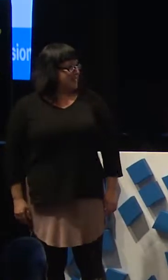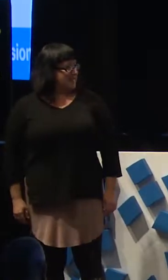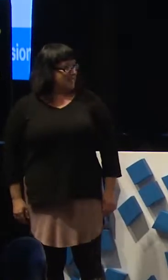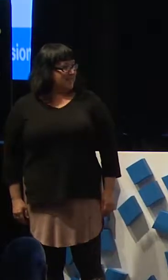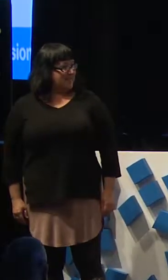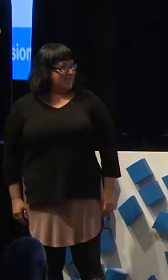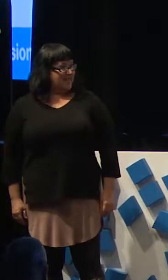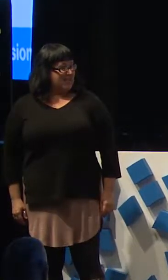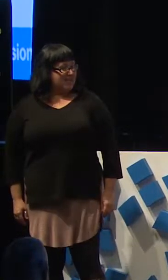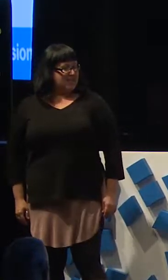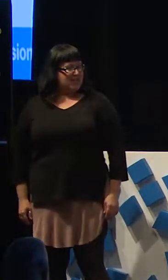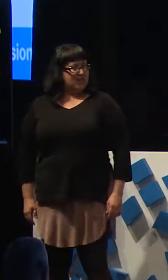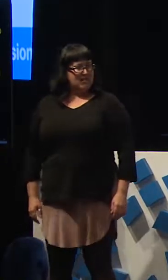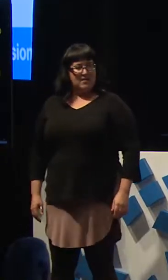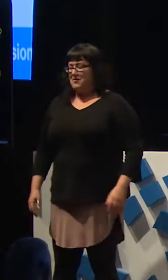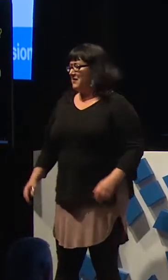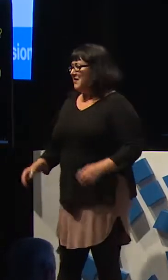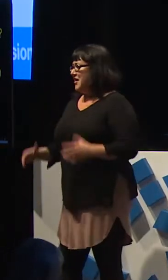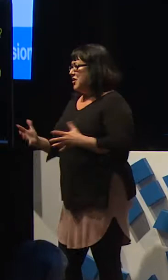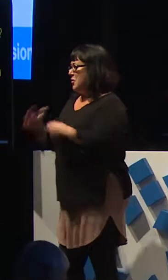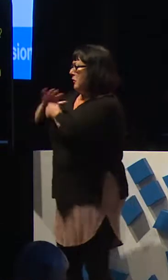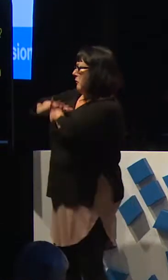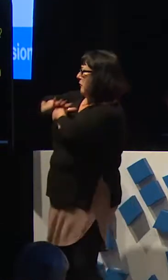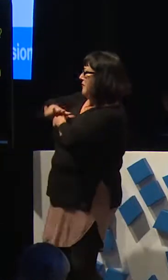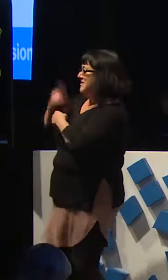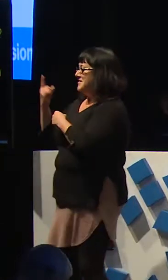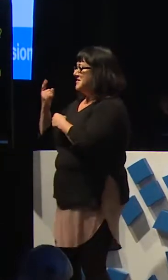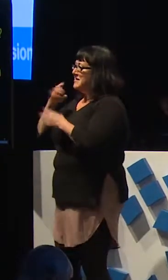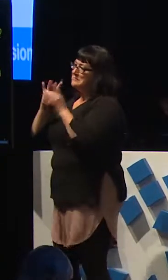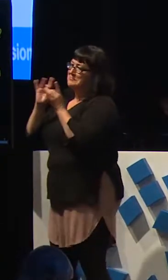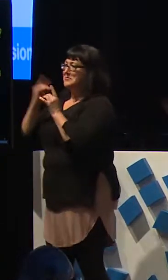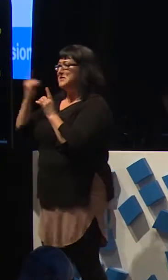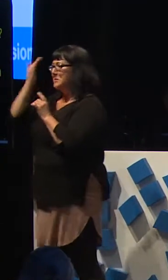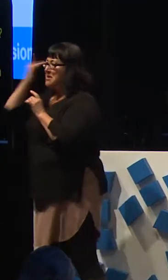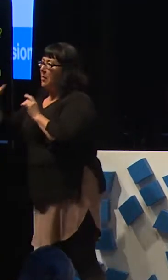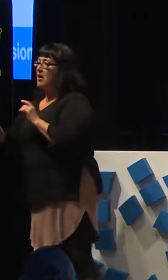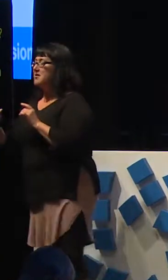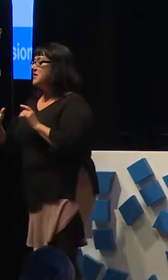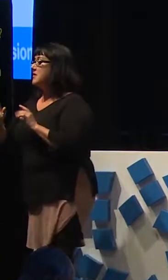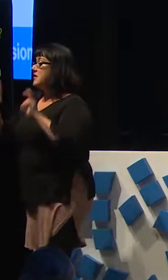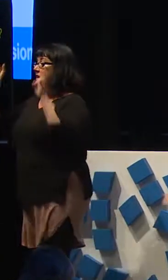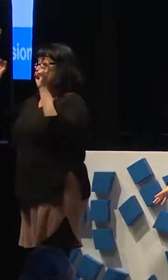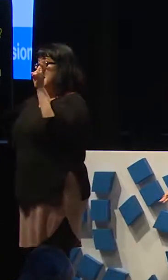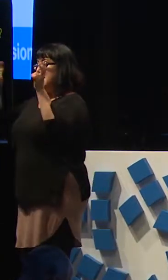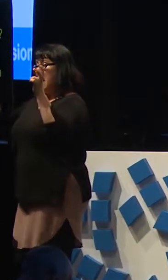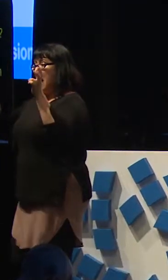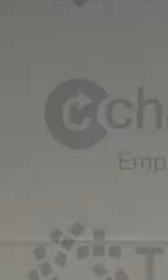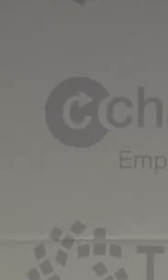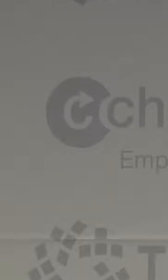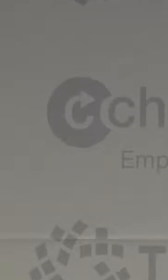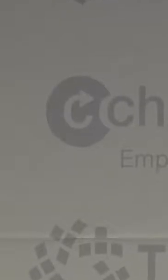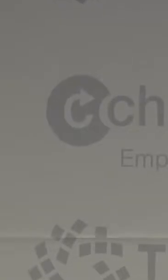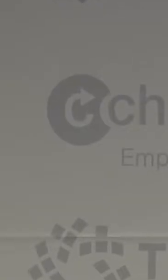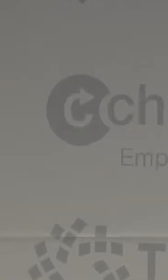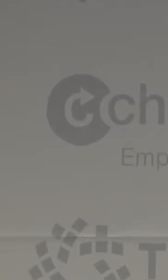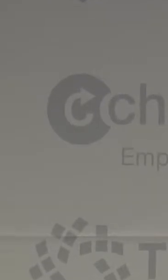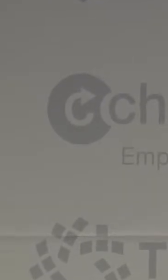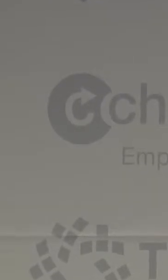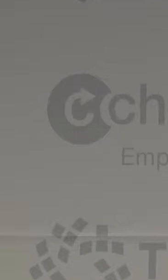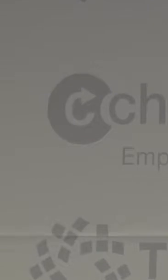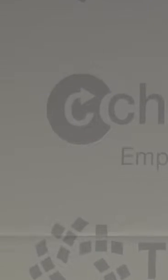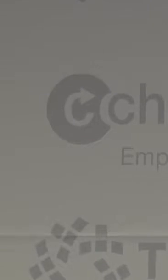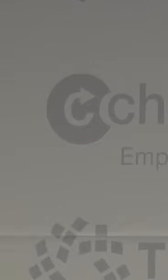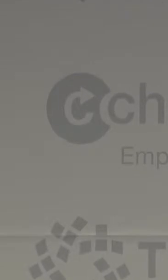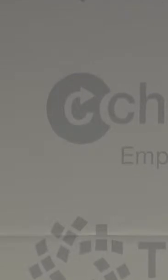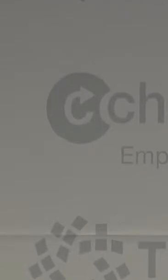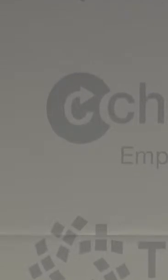Don't clap too much. It puts too much pressure on me to say something smart and good. So the topic for the next 10 minutes is disability, people with